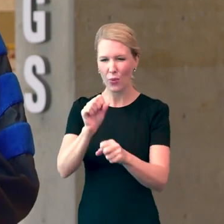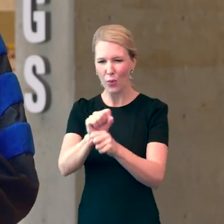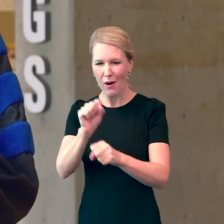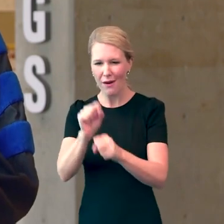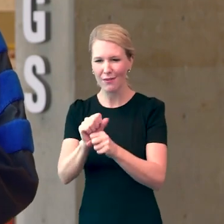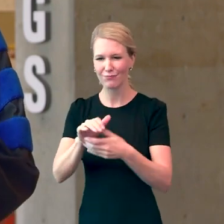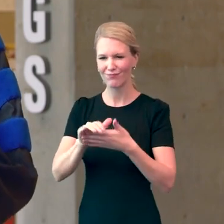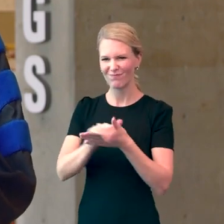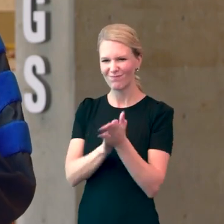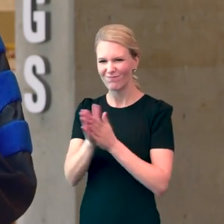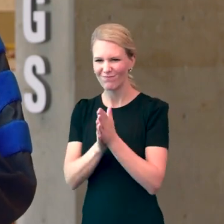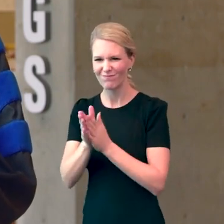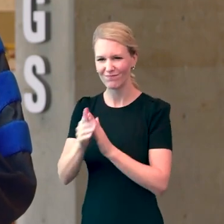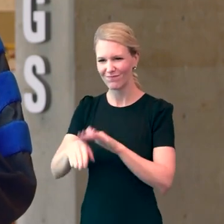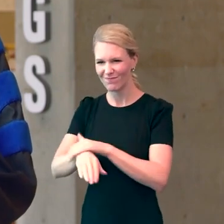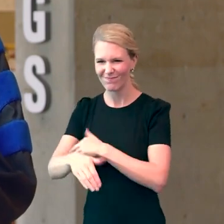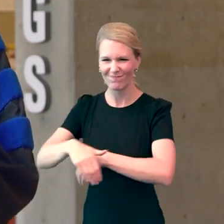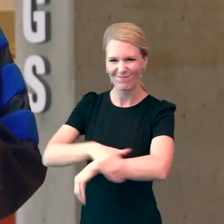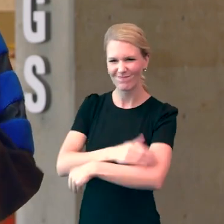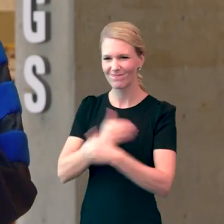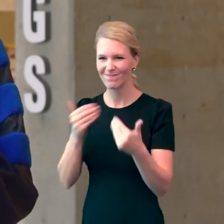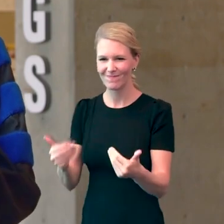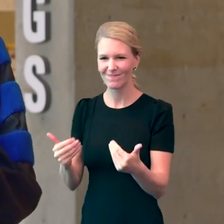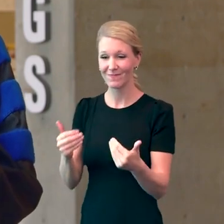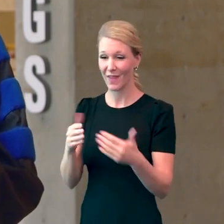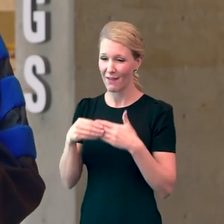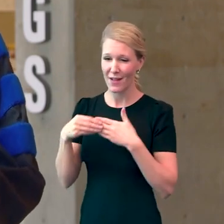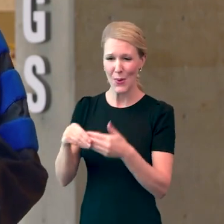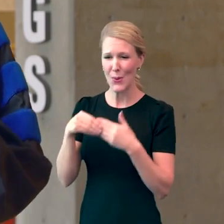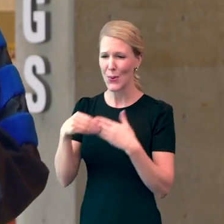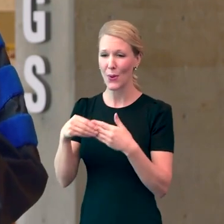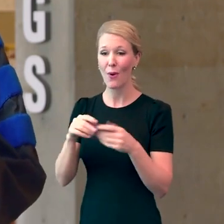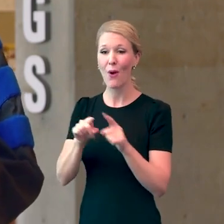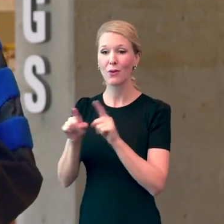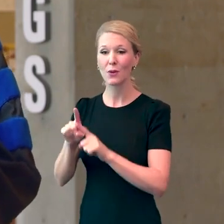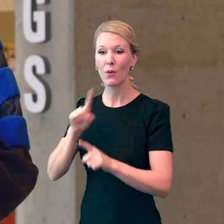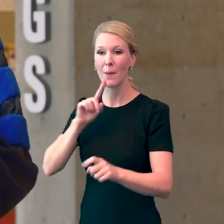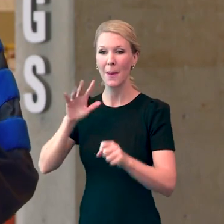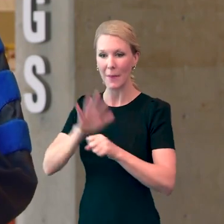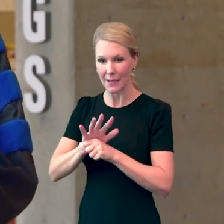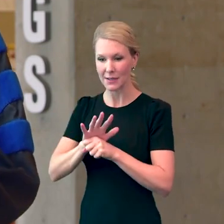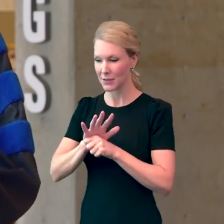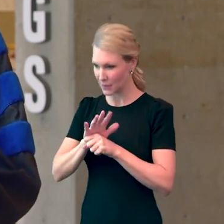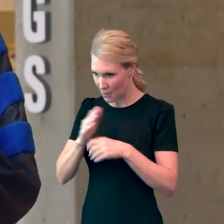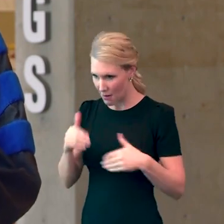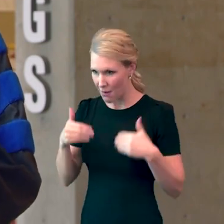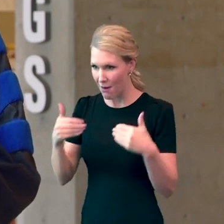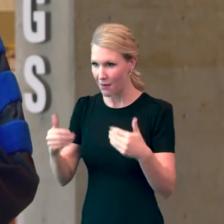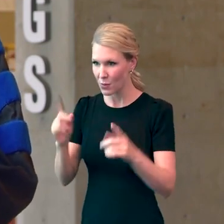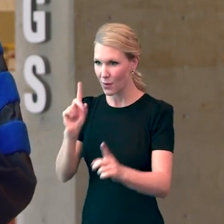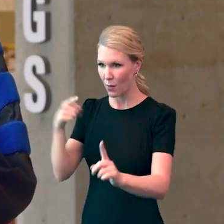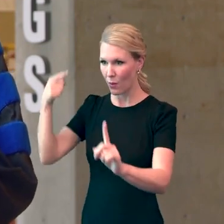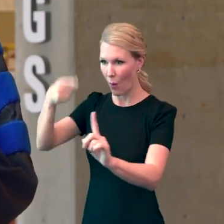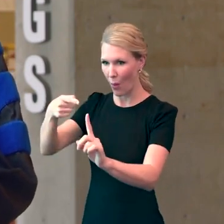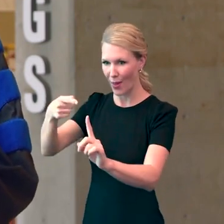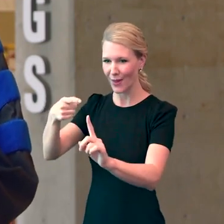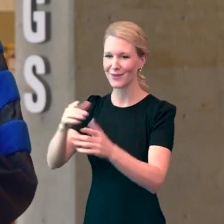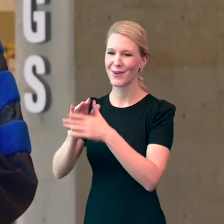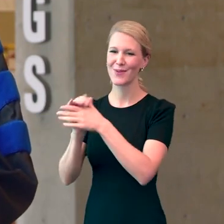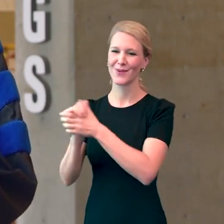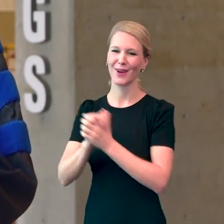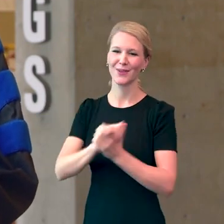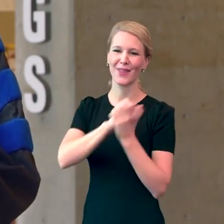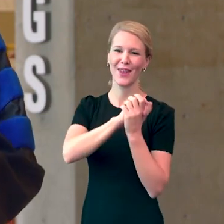work, the perseverance, the endurance, your resilience, and your commitment to this big,